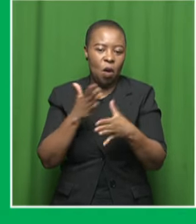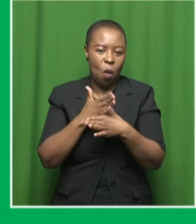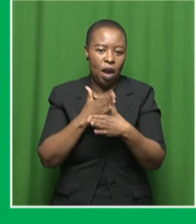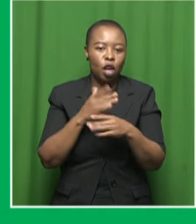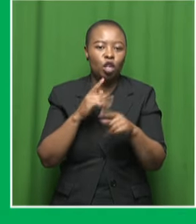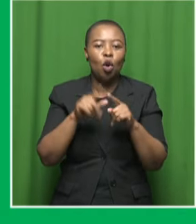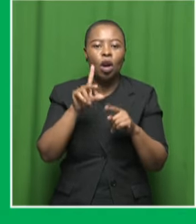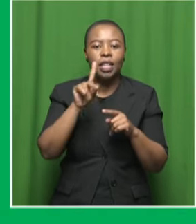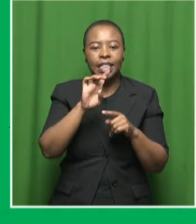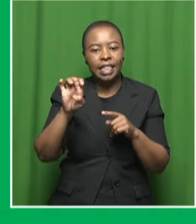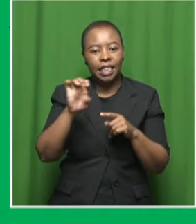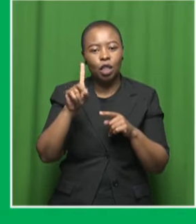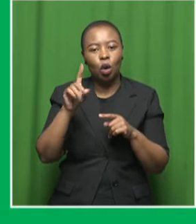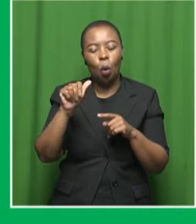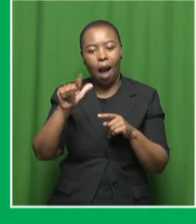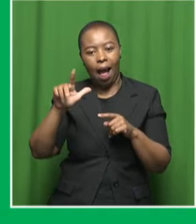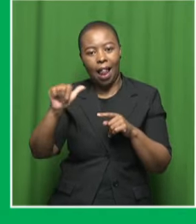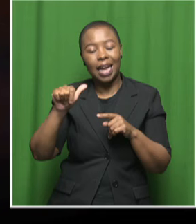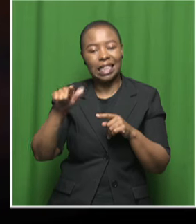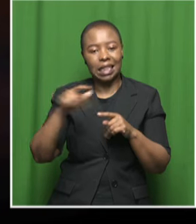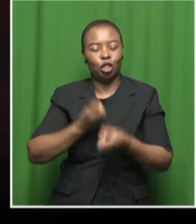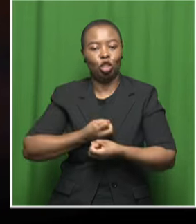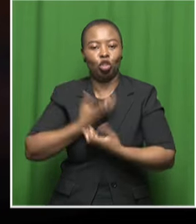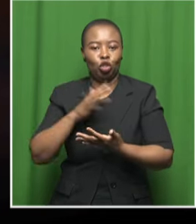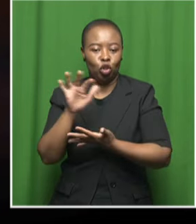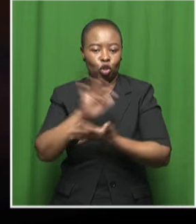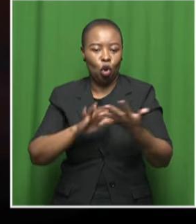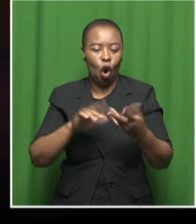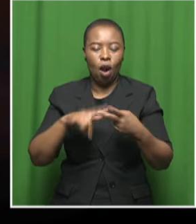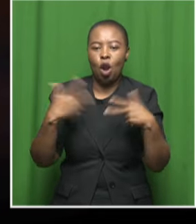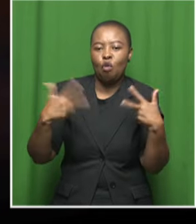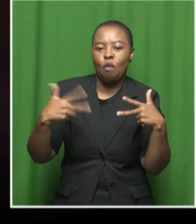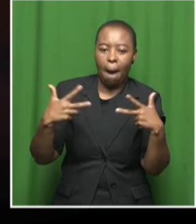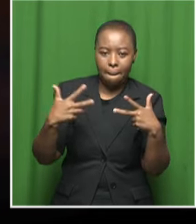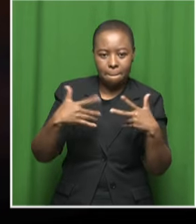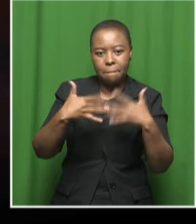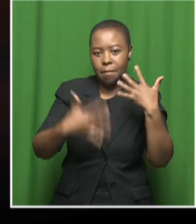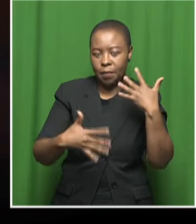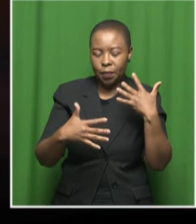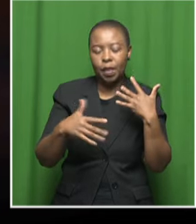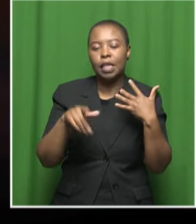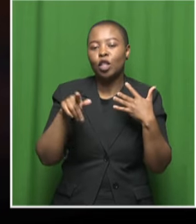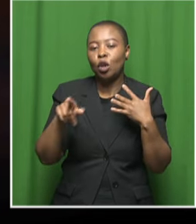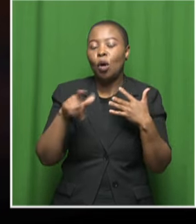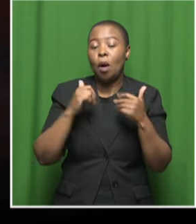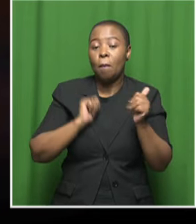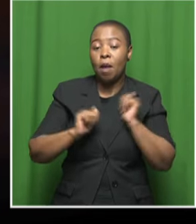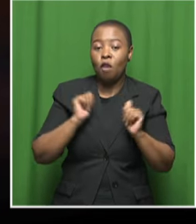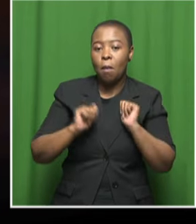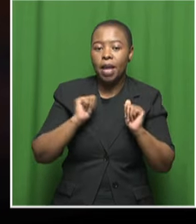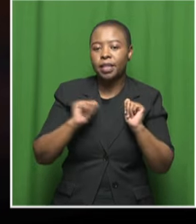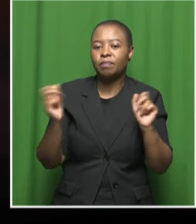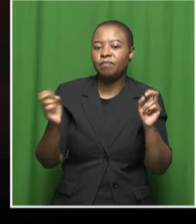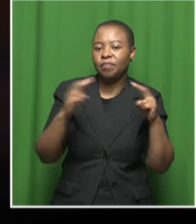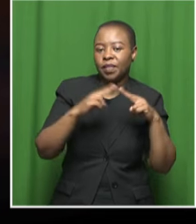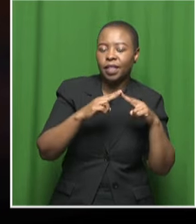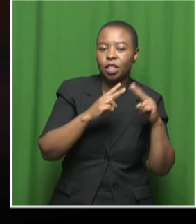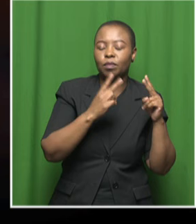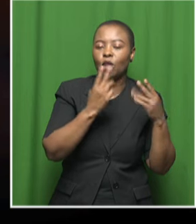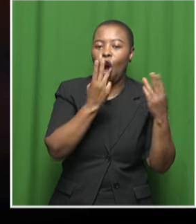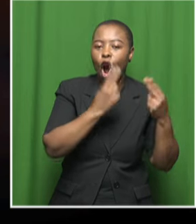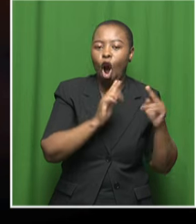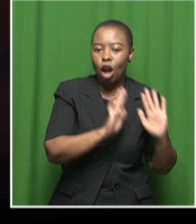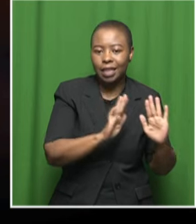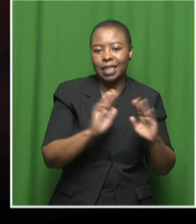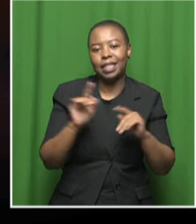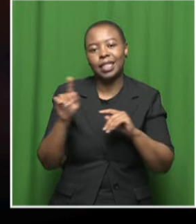Dee Koala, known for powerful storytelling through rap, serves as both a performer and a spokesperson, bridging the gap both between art and, of course,